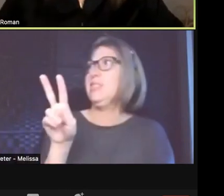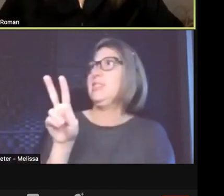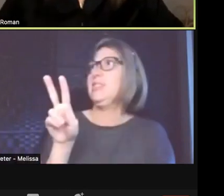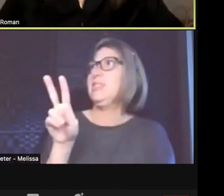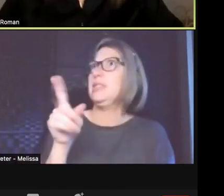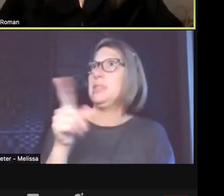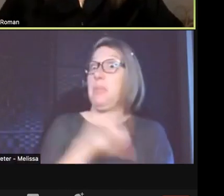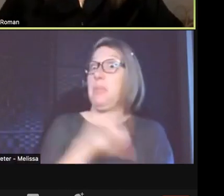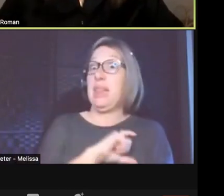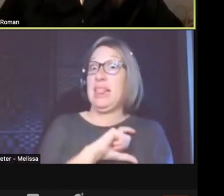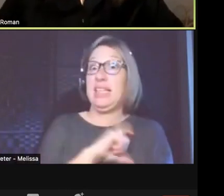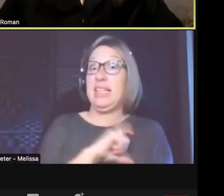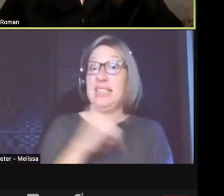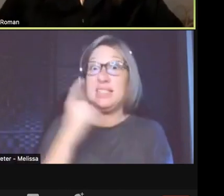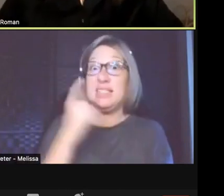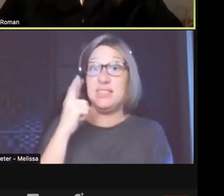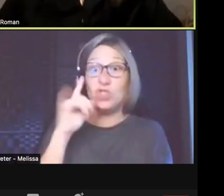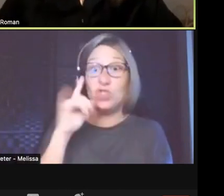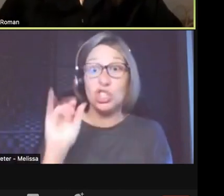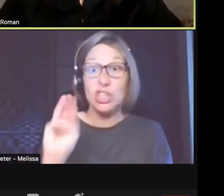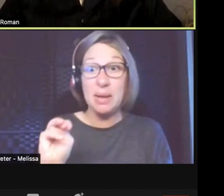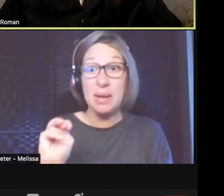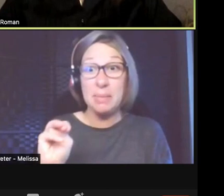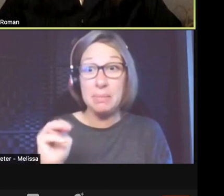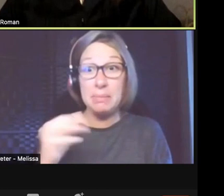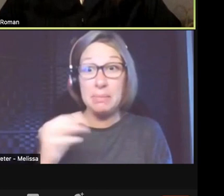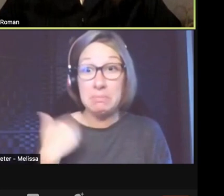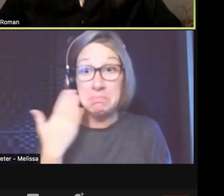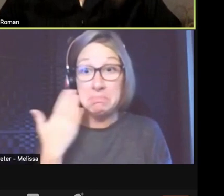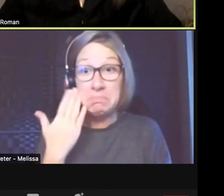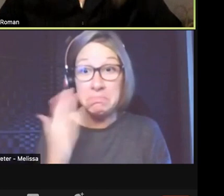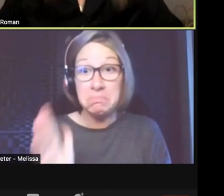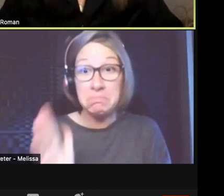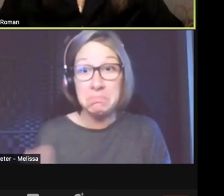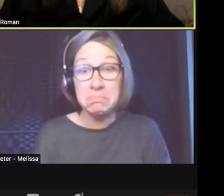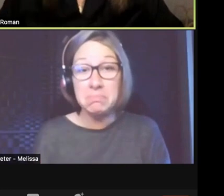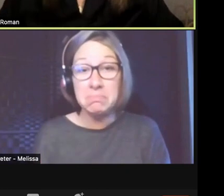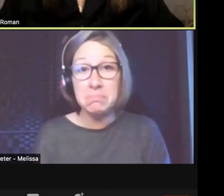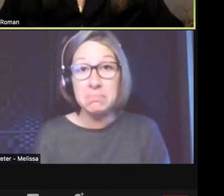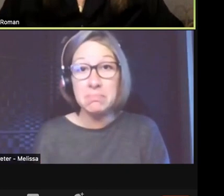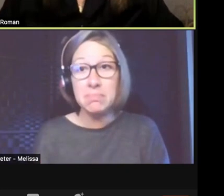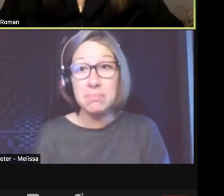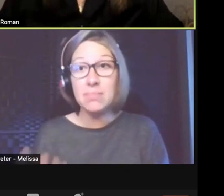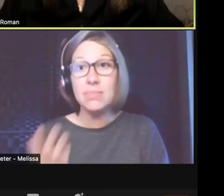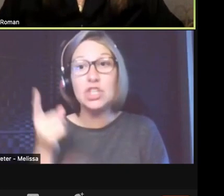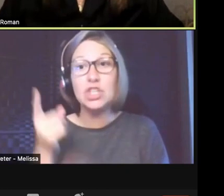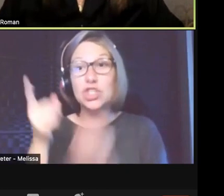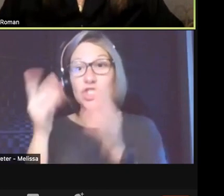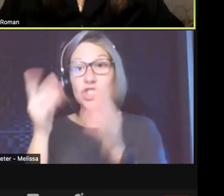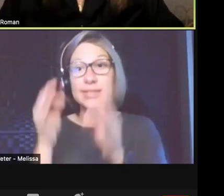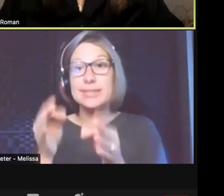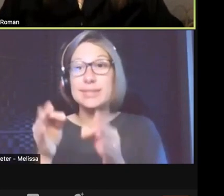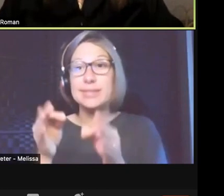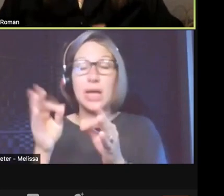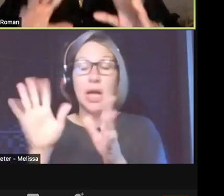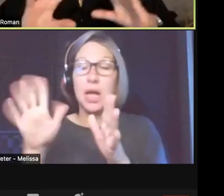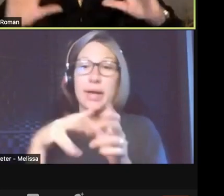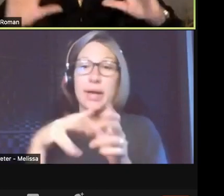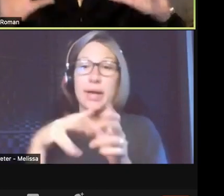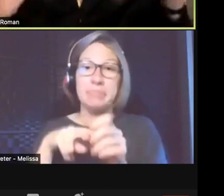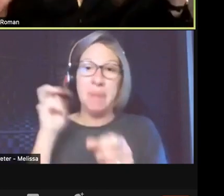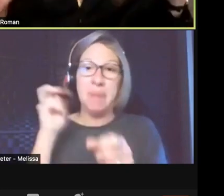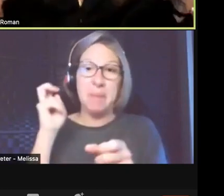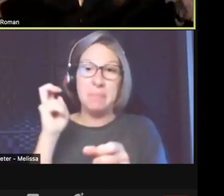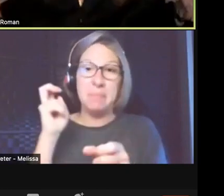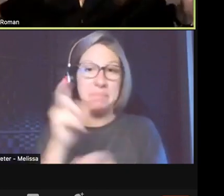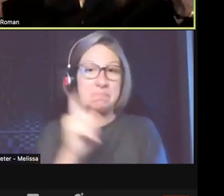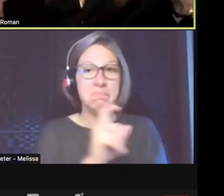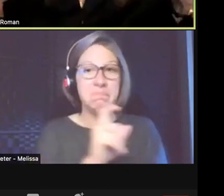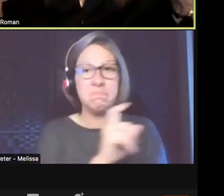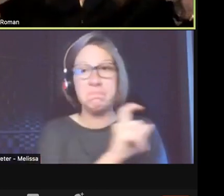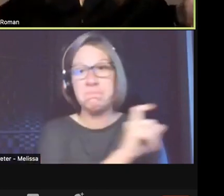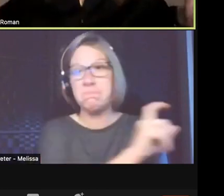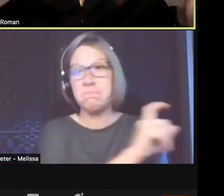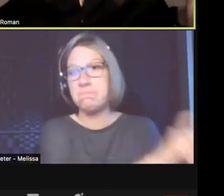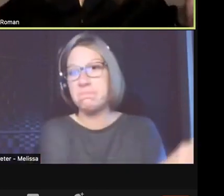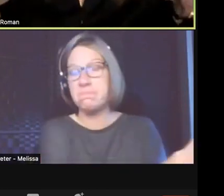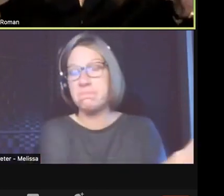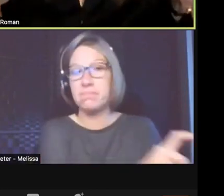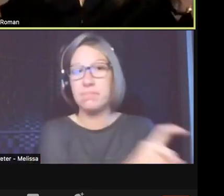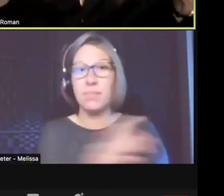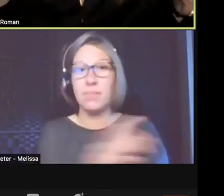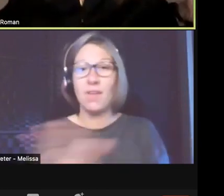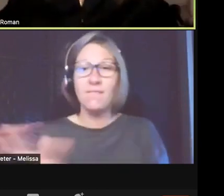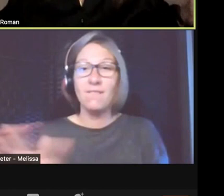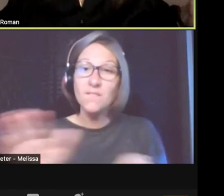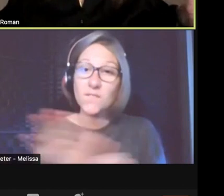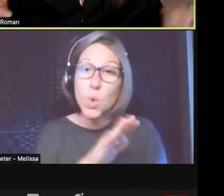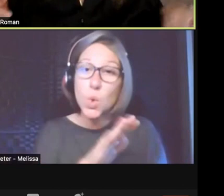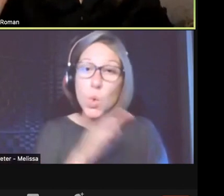Jim? Why? And she decided it was just better to bail. And an entire social